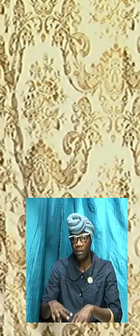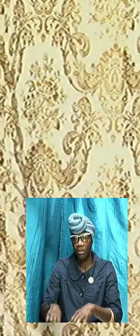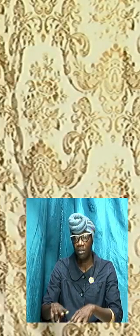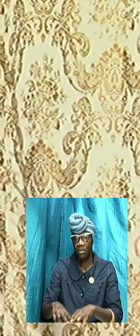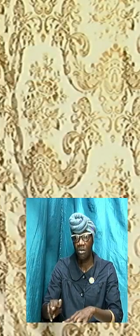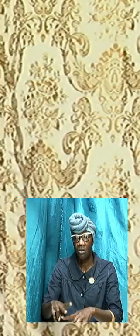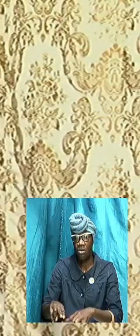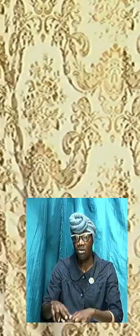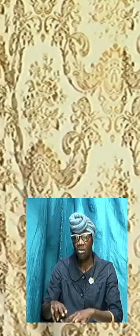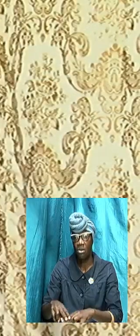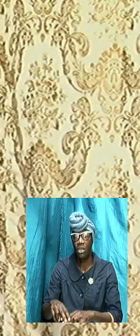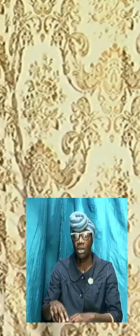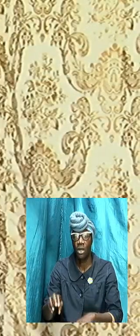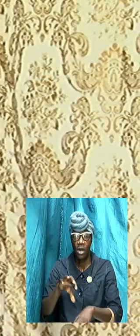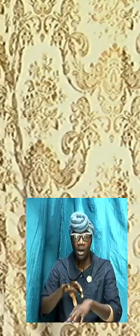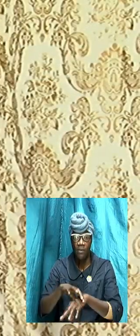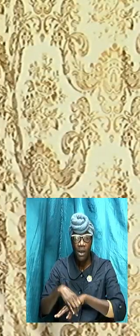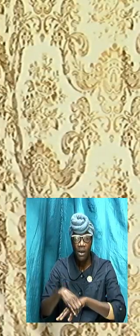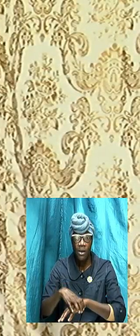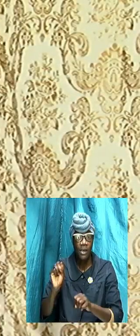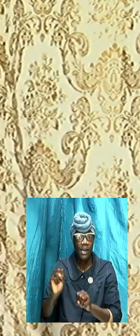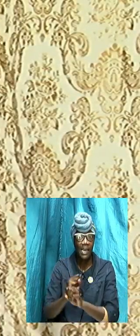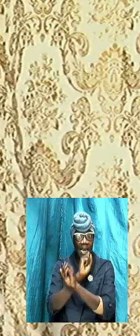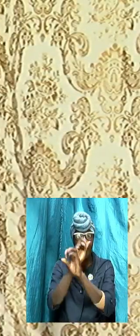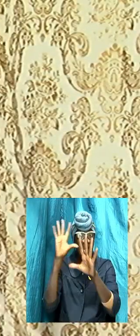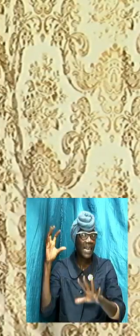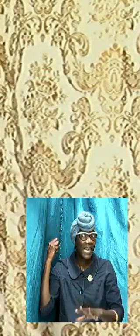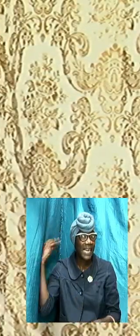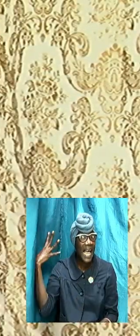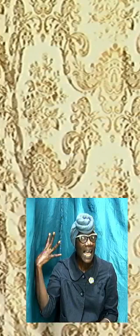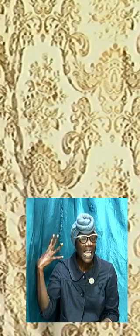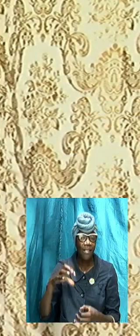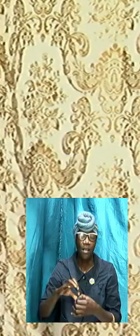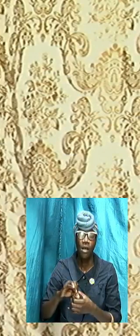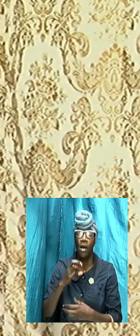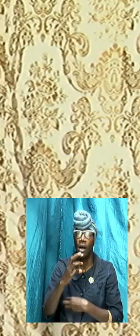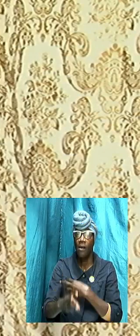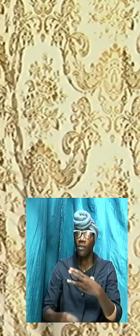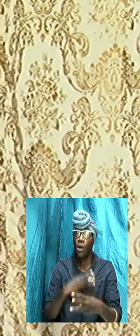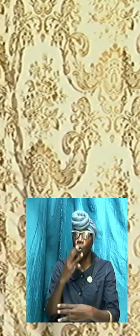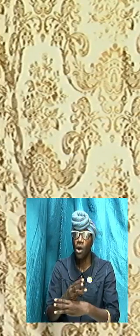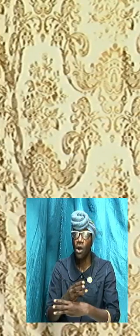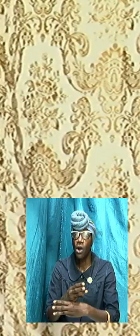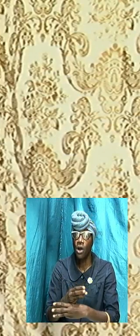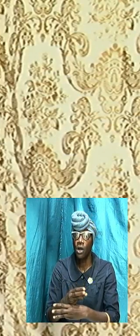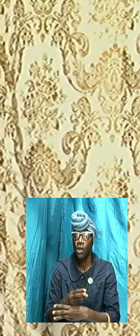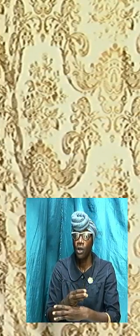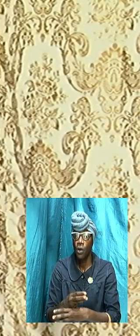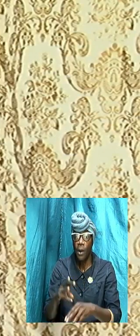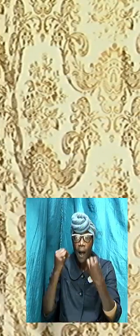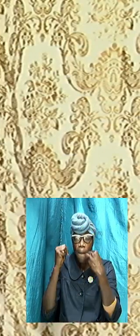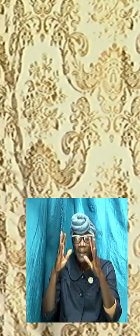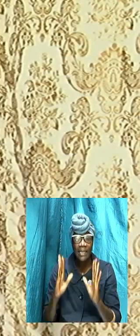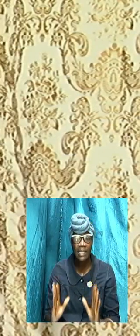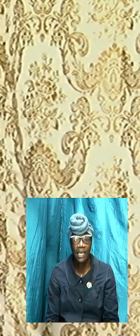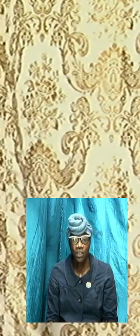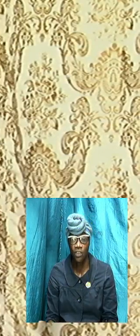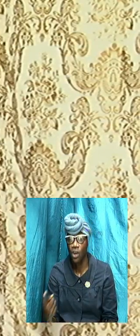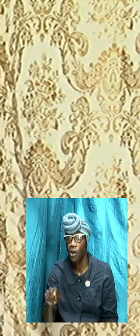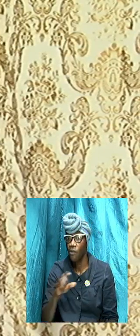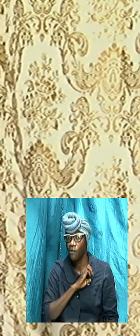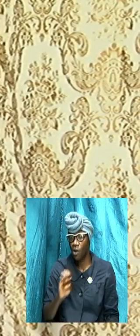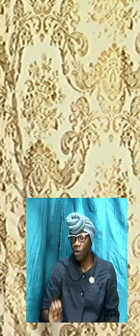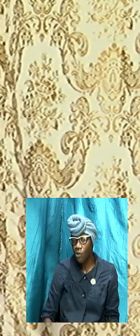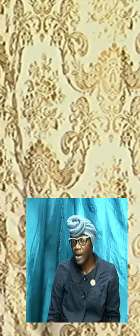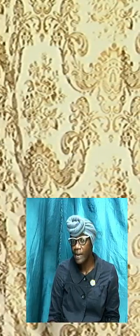And we are the light of the world. Praise God. We look at the fact, amen, that we are ambassadors for Christ. Amen. And as ambassadors, amen, we are